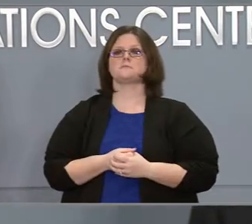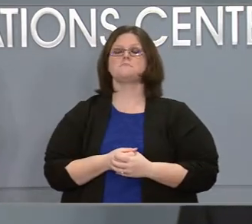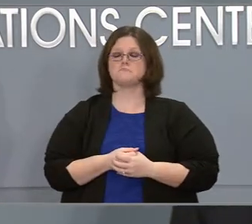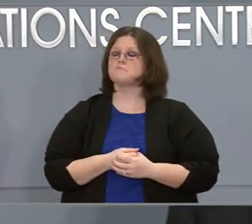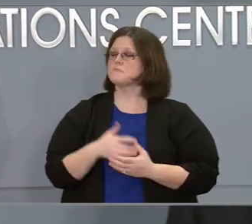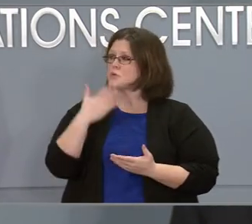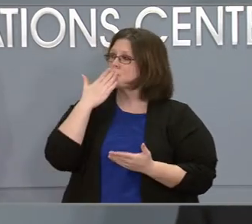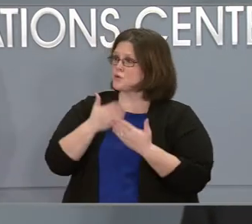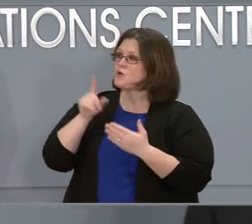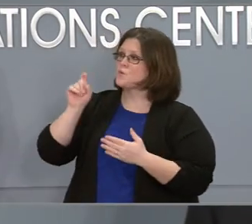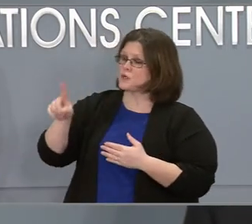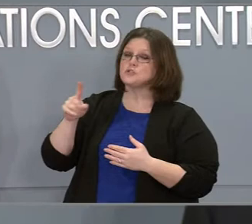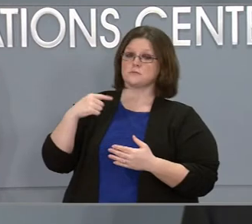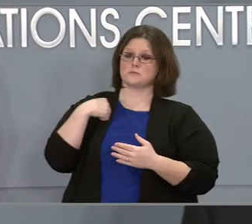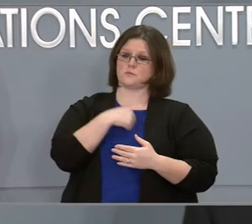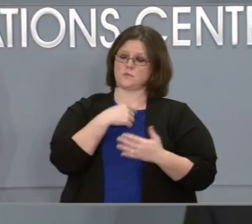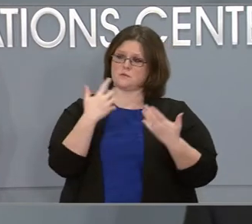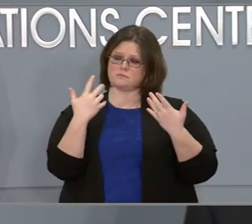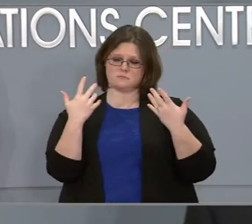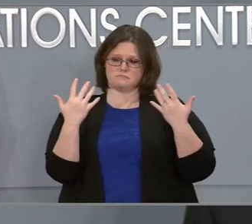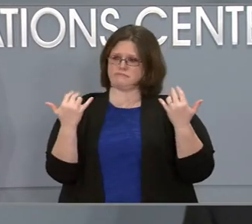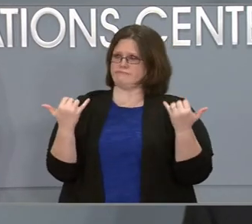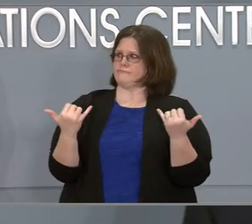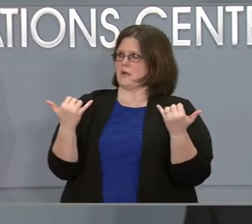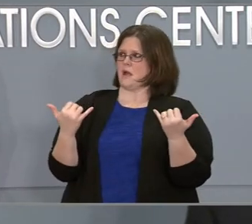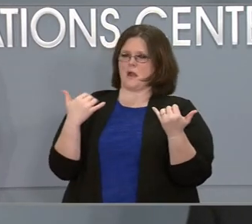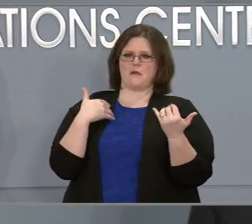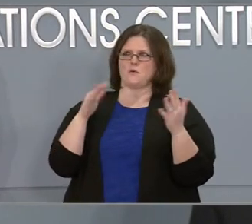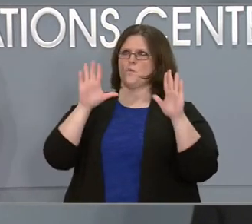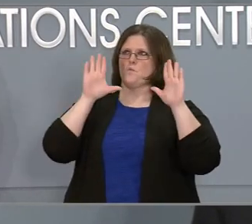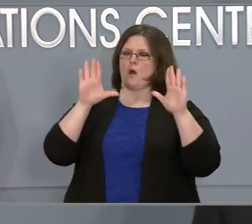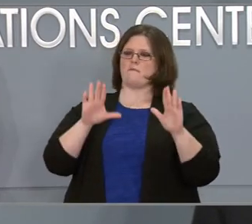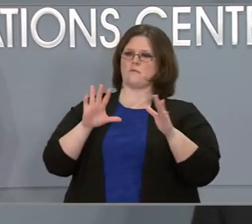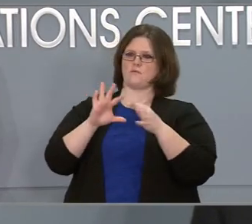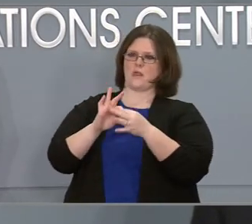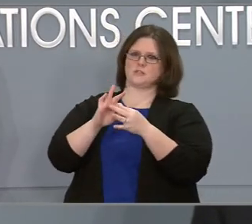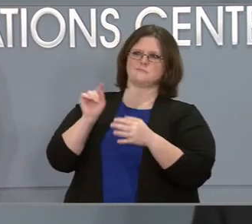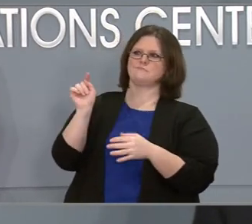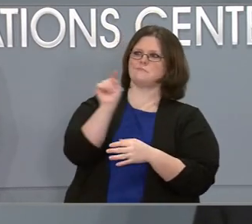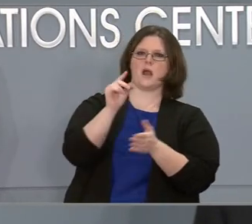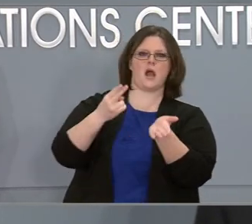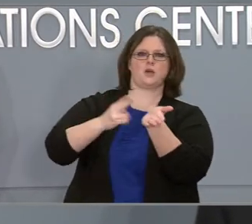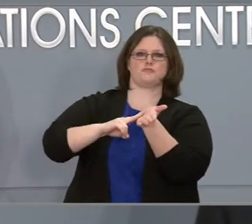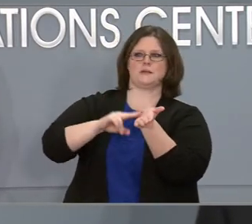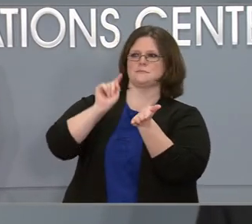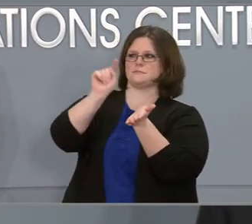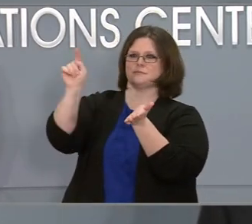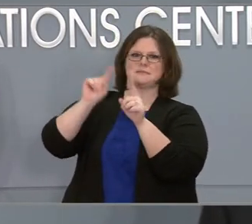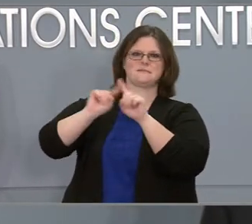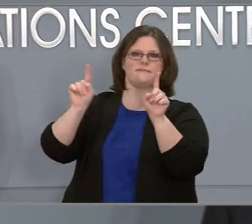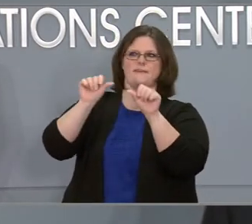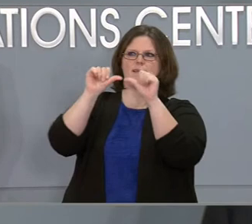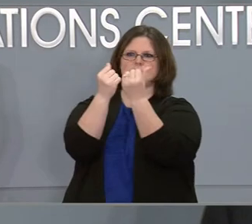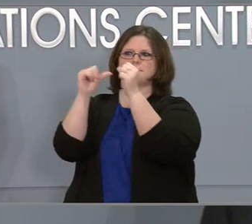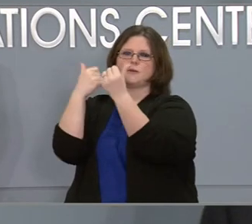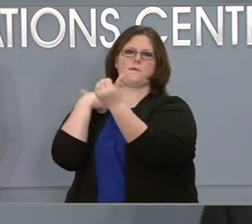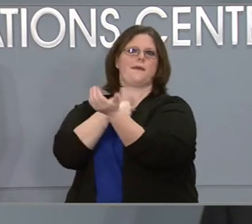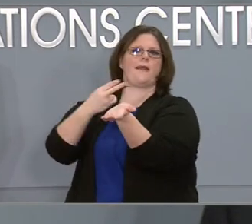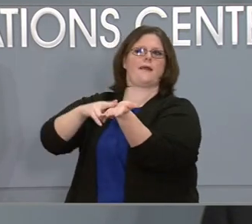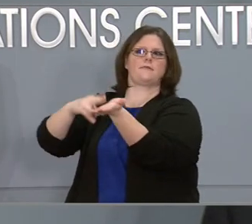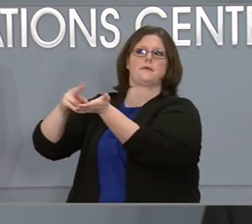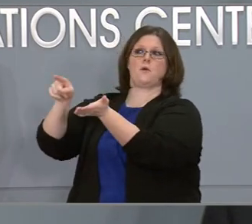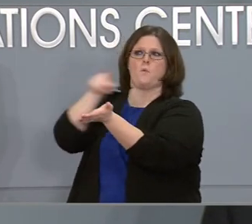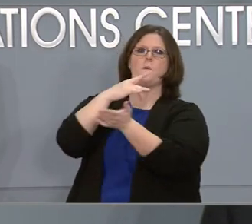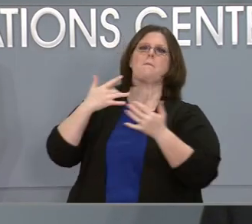know, we've looked, obviously we have a great relationship with our contract partners. So we've reached out to them and made sure that they're prepared, probably more